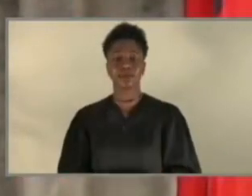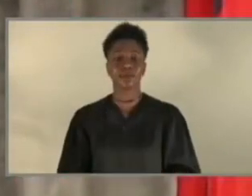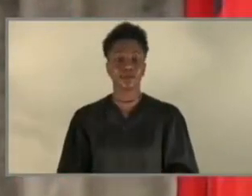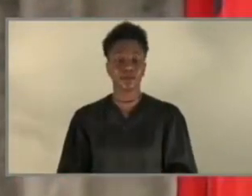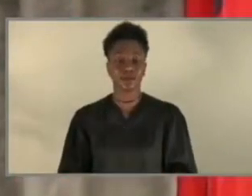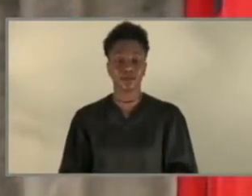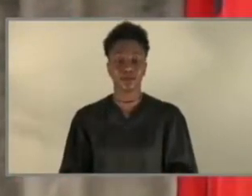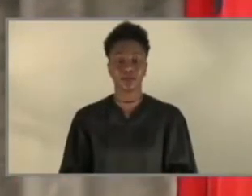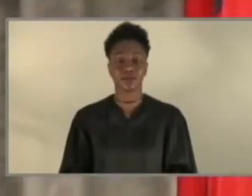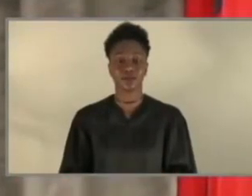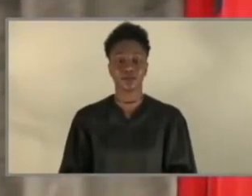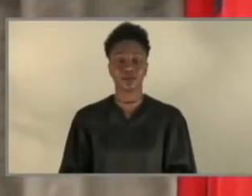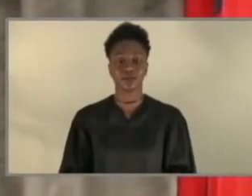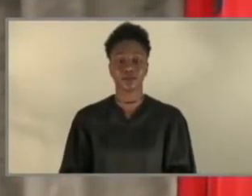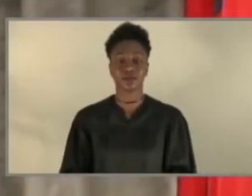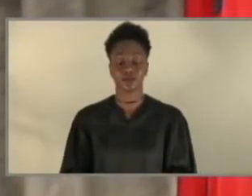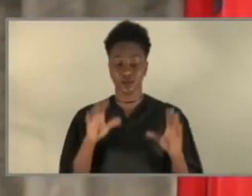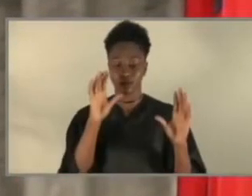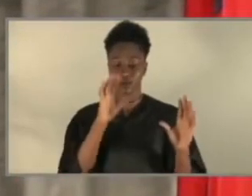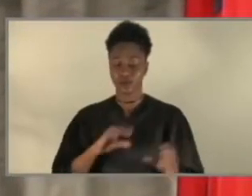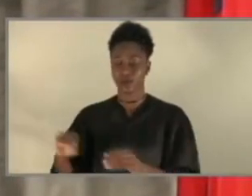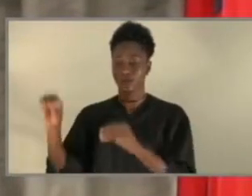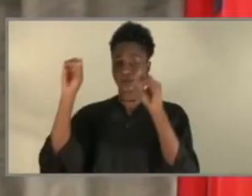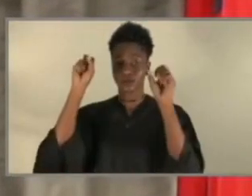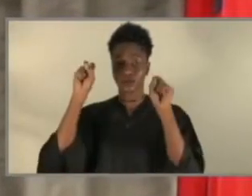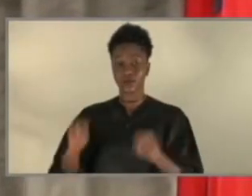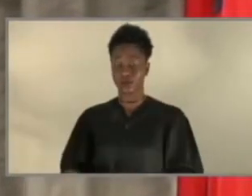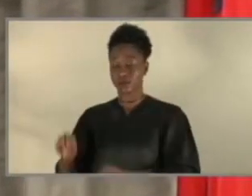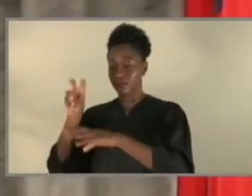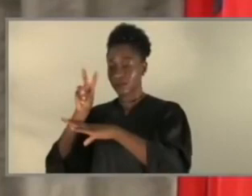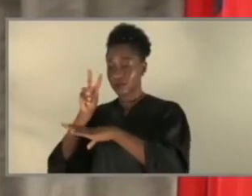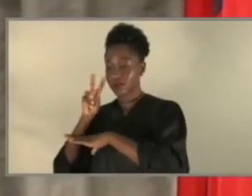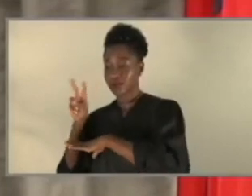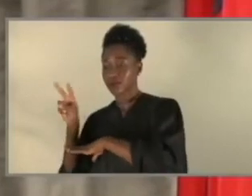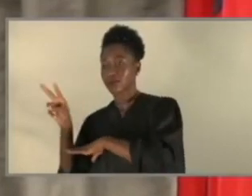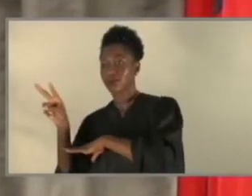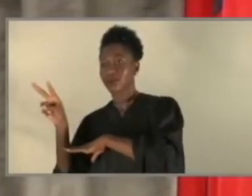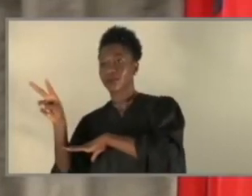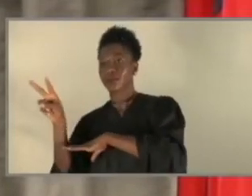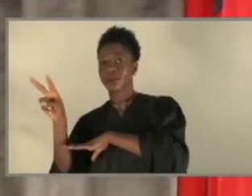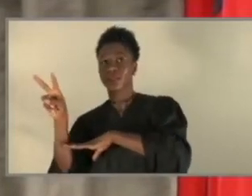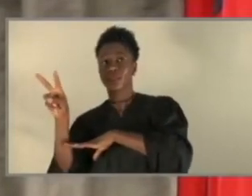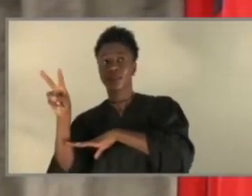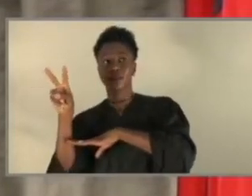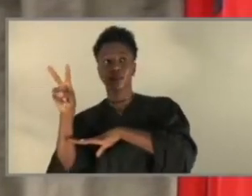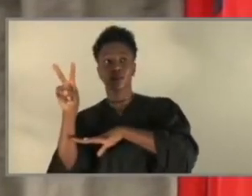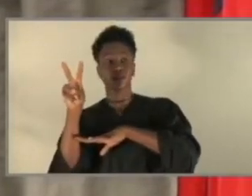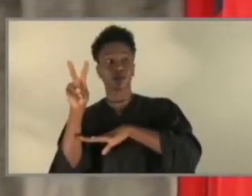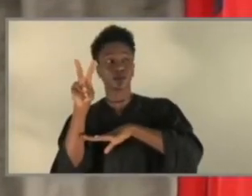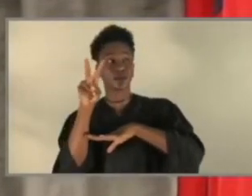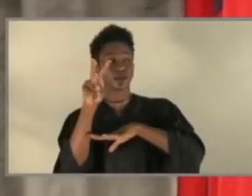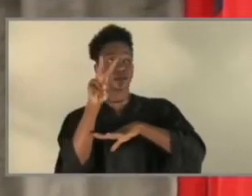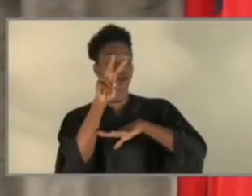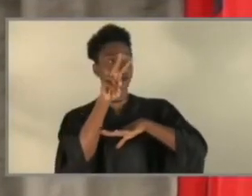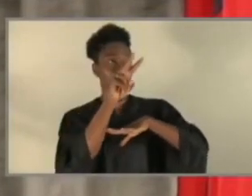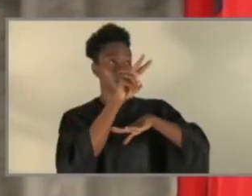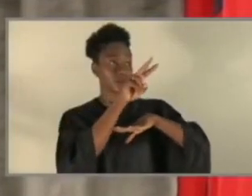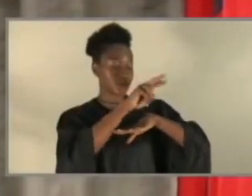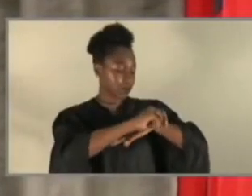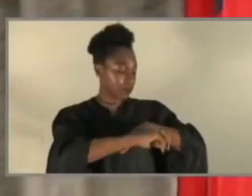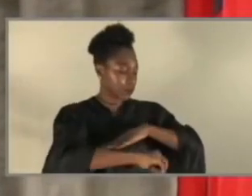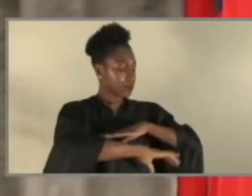Oh, say can you see by the dawn's